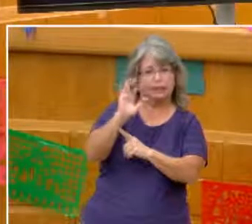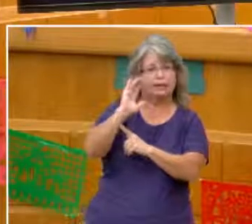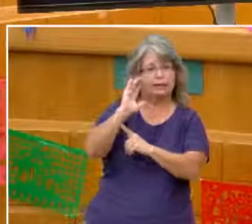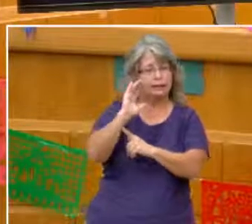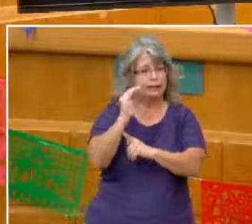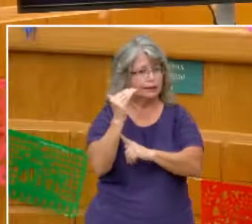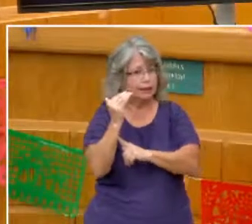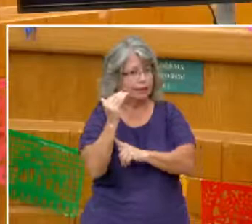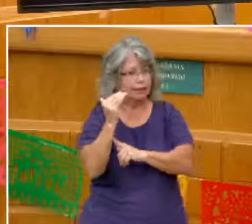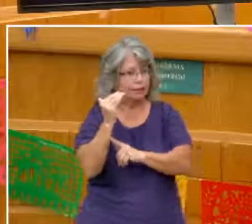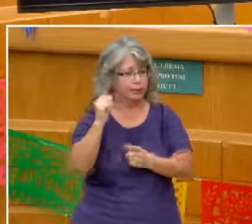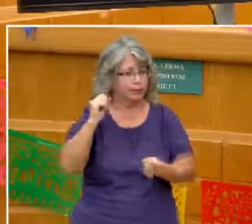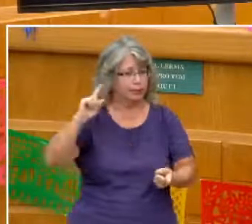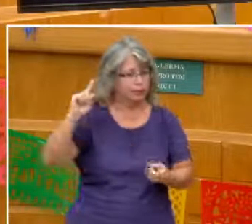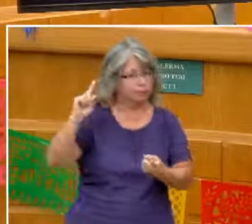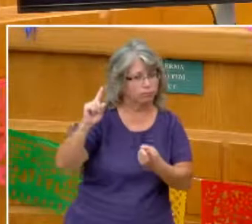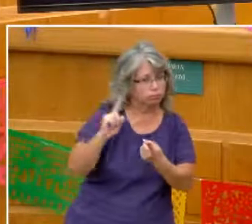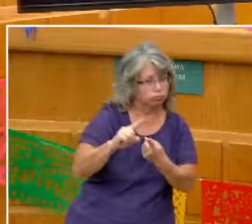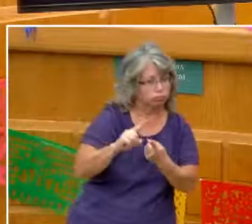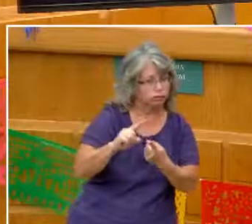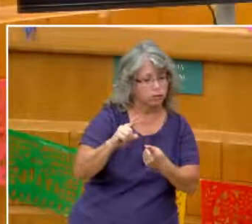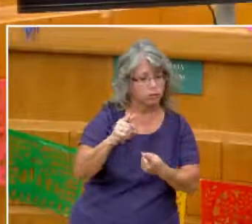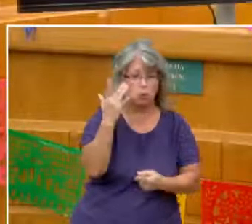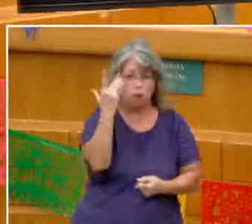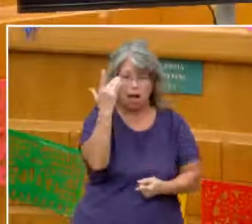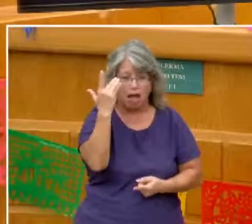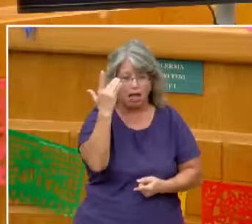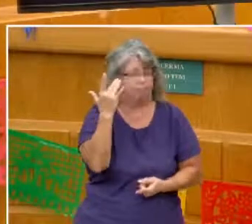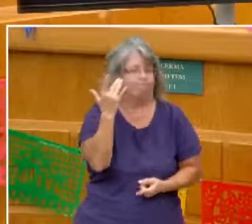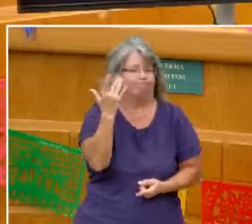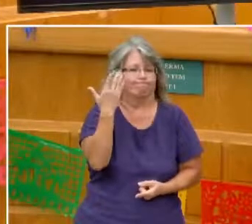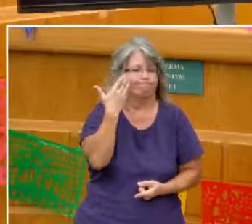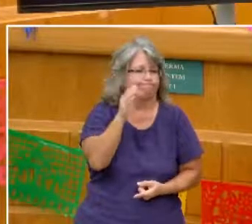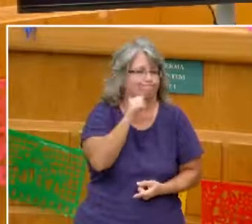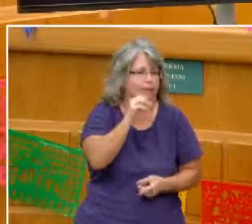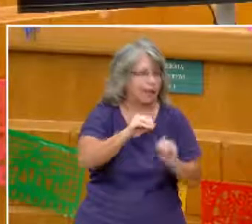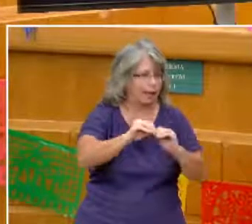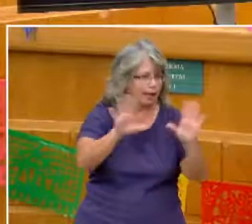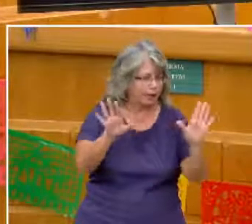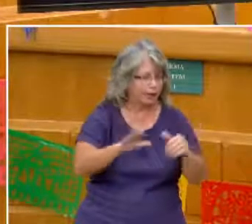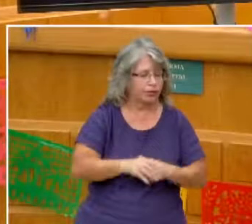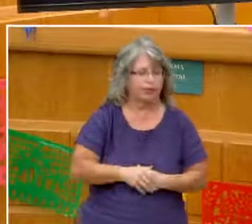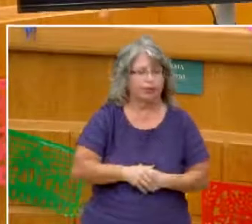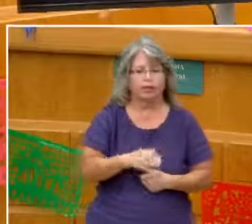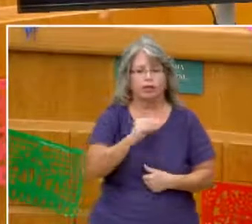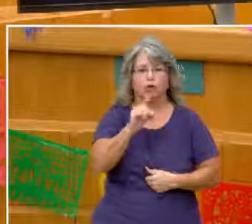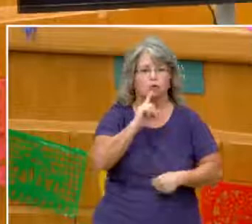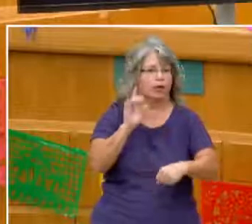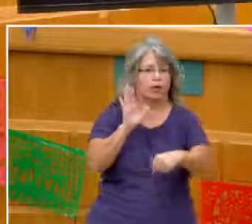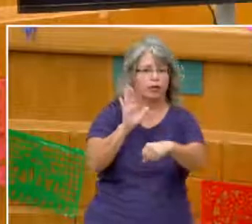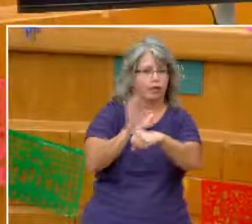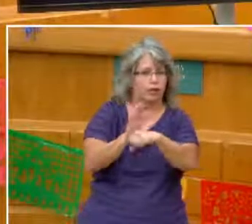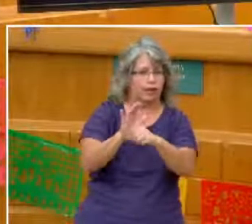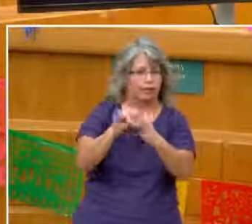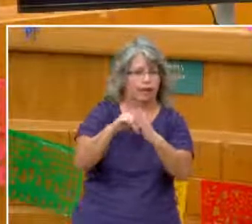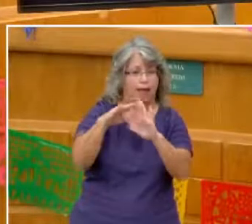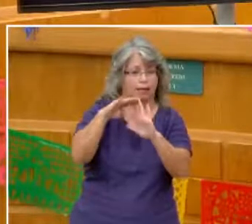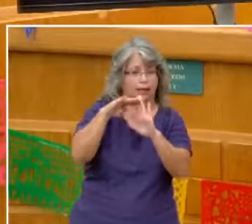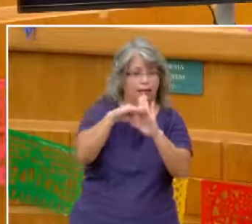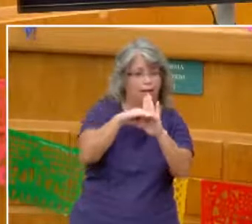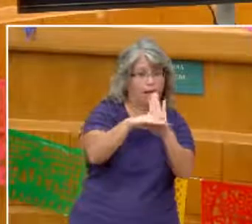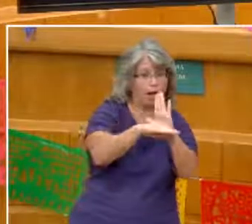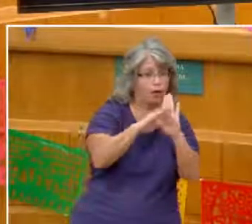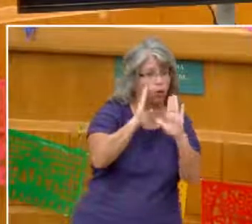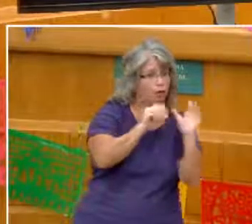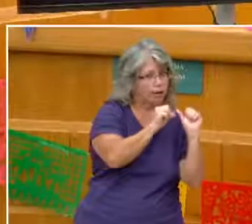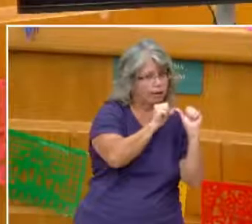reasons remain somewhat unclear as to why that is, and there is no guarantee that the decline in caseloads will continue.